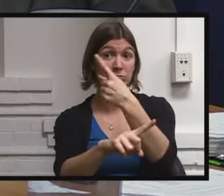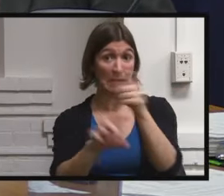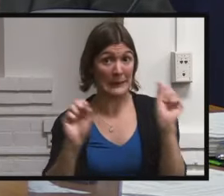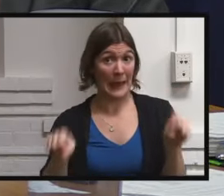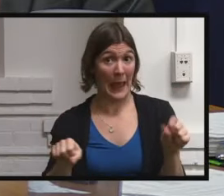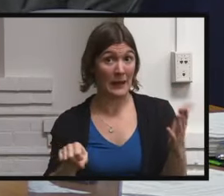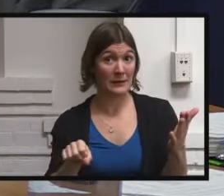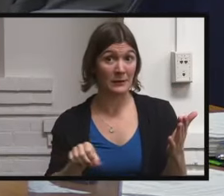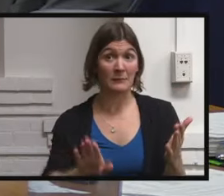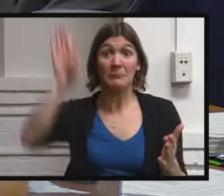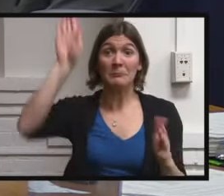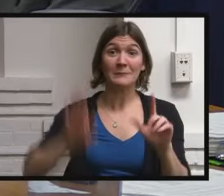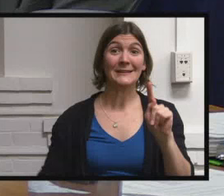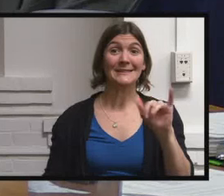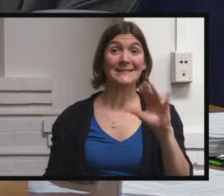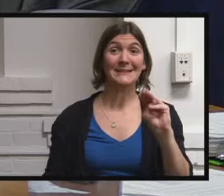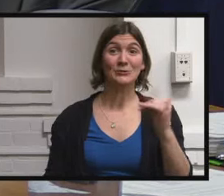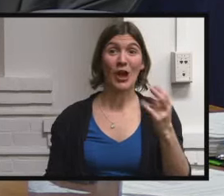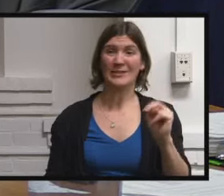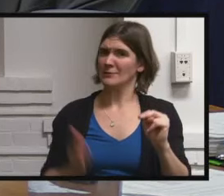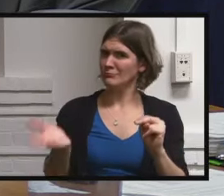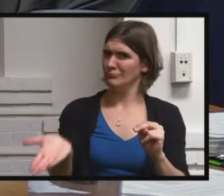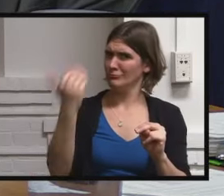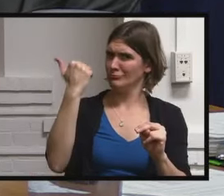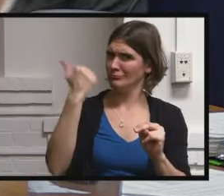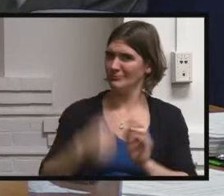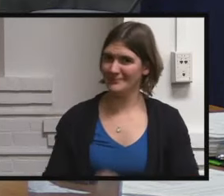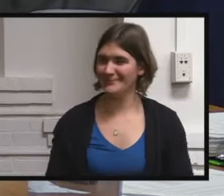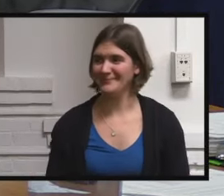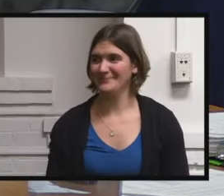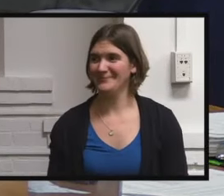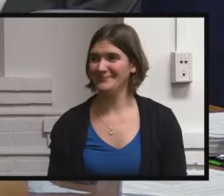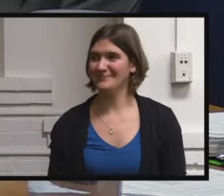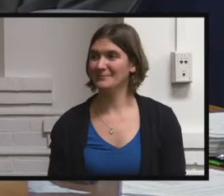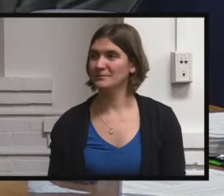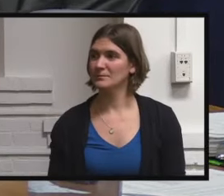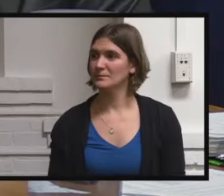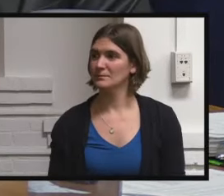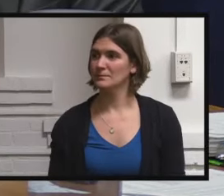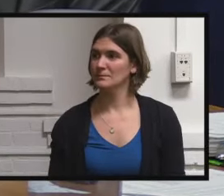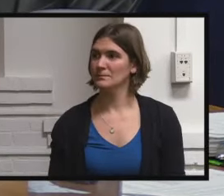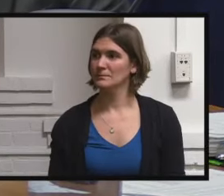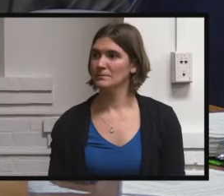not on the agenda? Tim. Mr. Johnson. Mr. Sandy Claus.